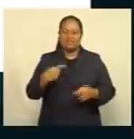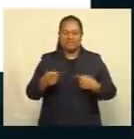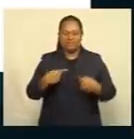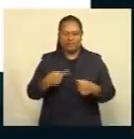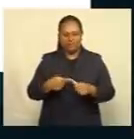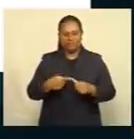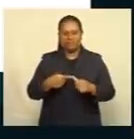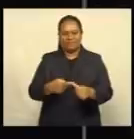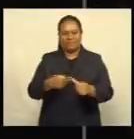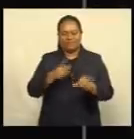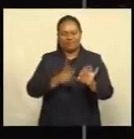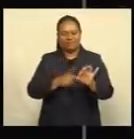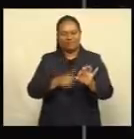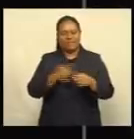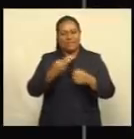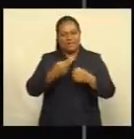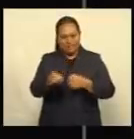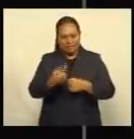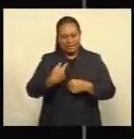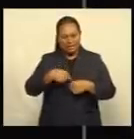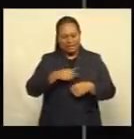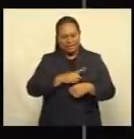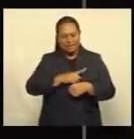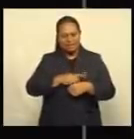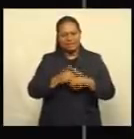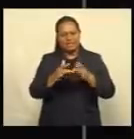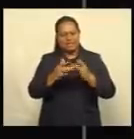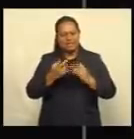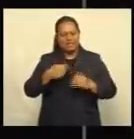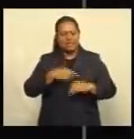You can send us newsworthy pictures and videos. Email